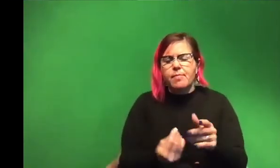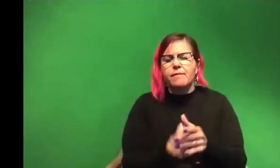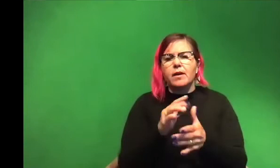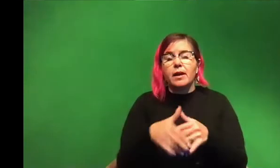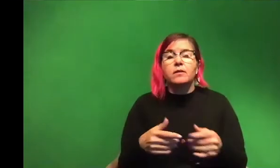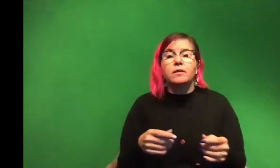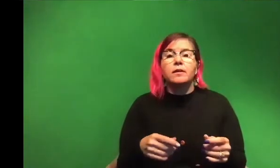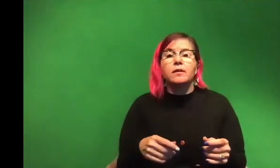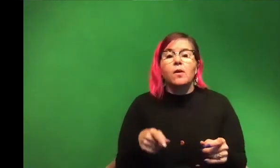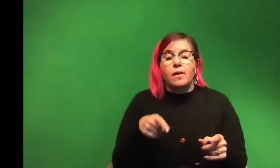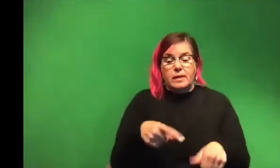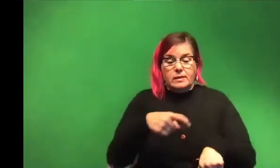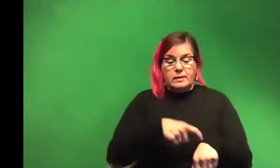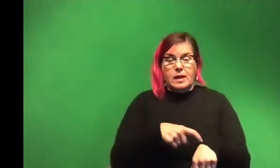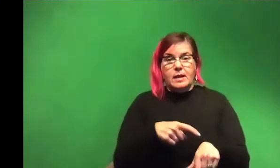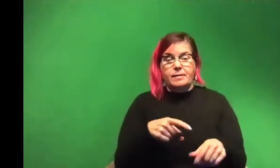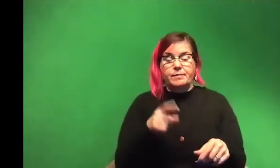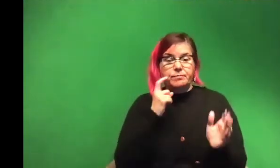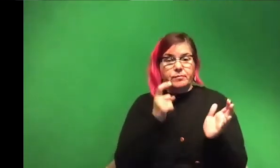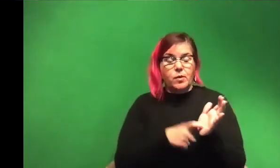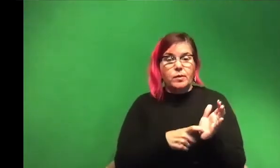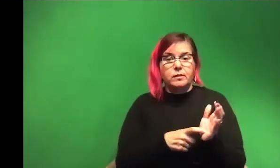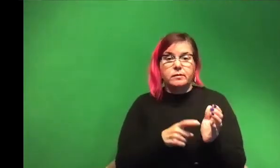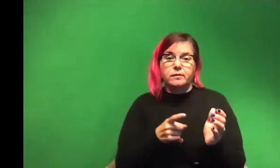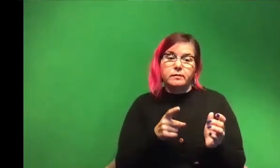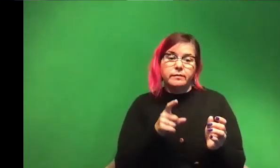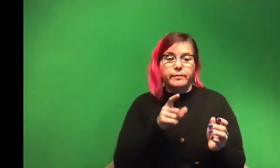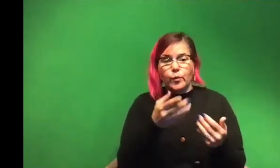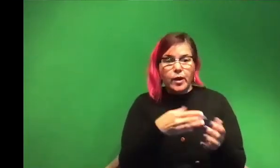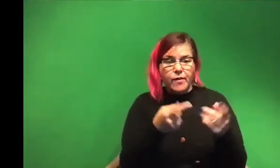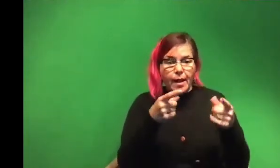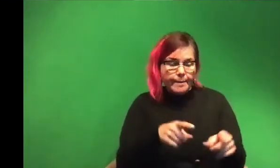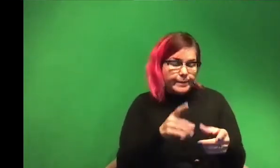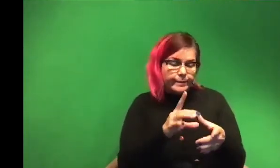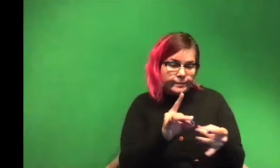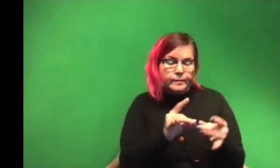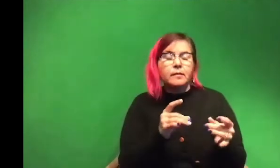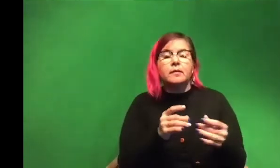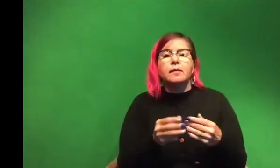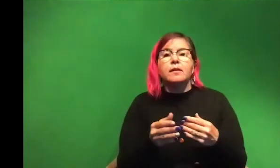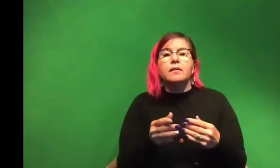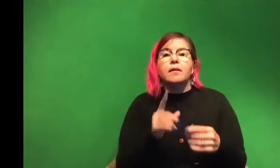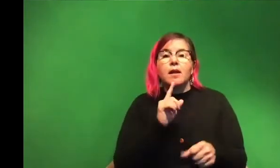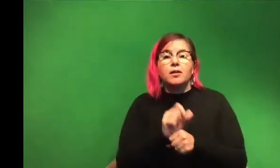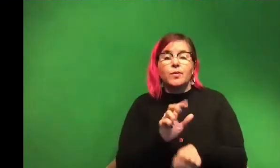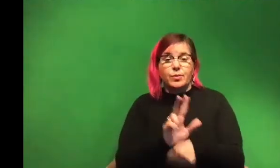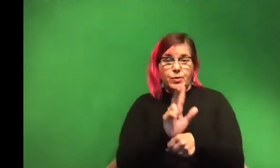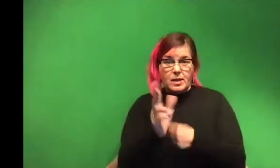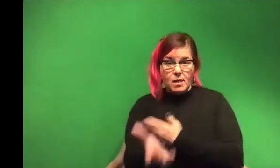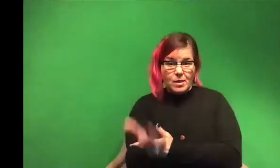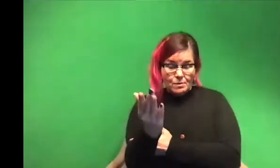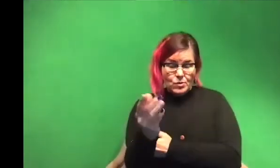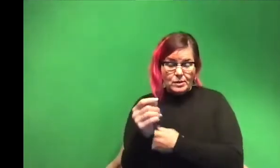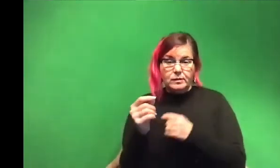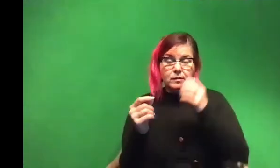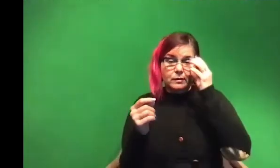basically saying, at this time, we've noticed that so much has happened, and etc. but we actually went out at about 3 o'clock in the morning